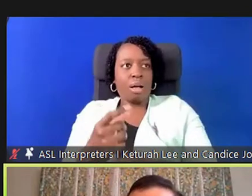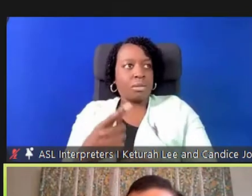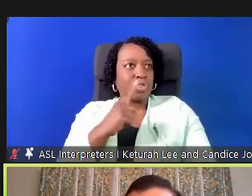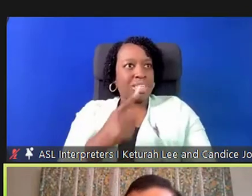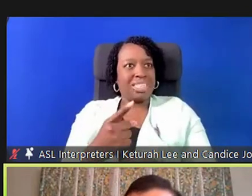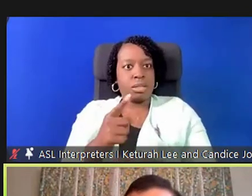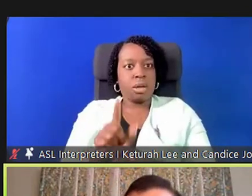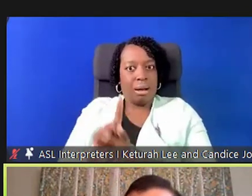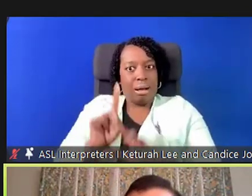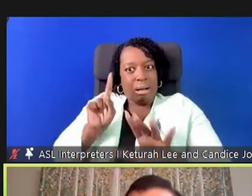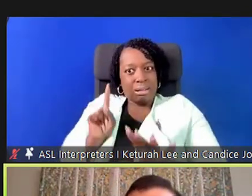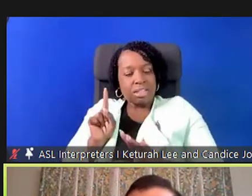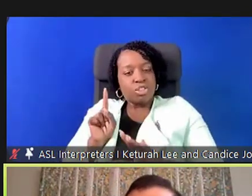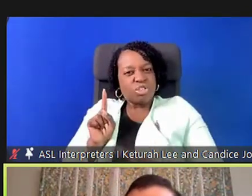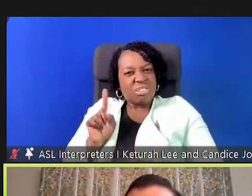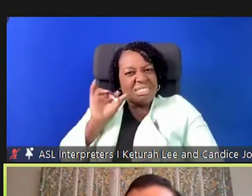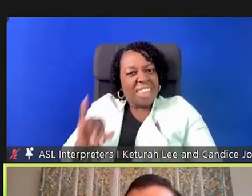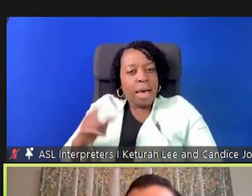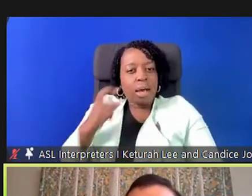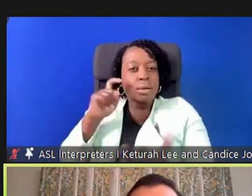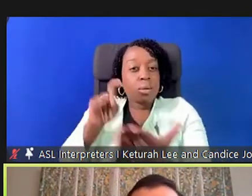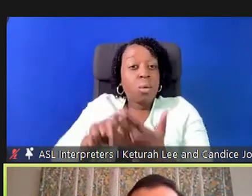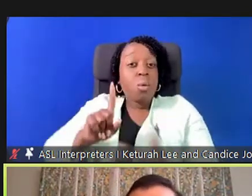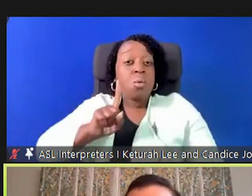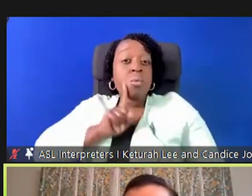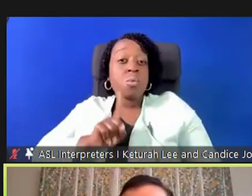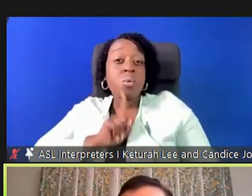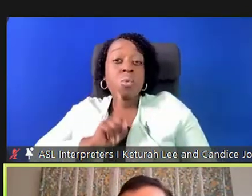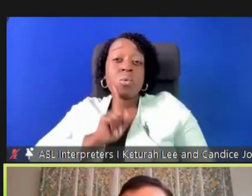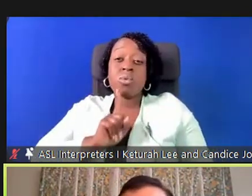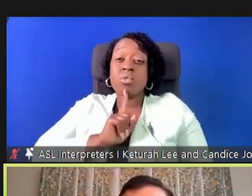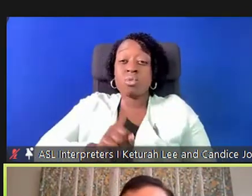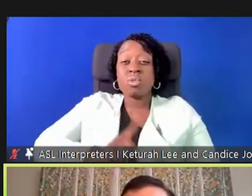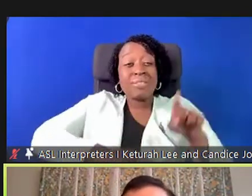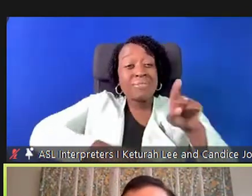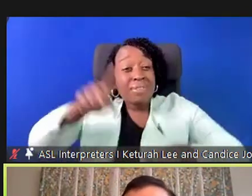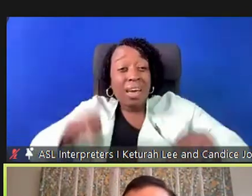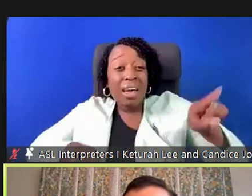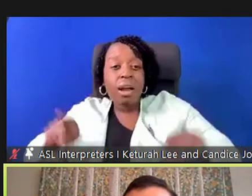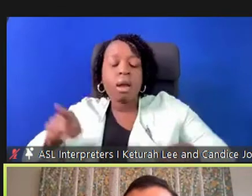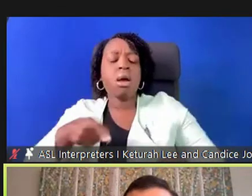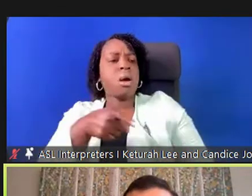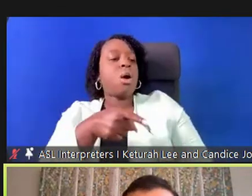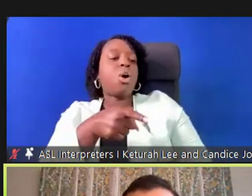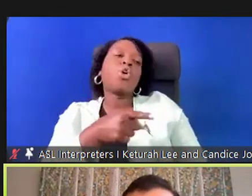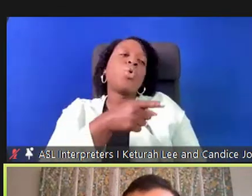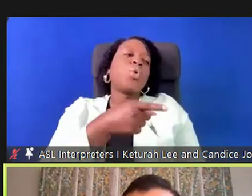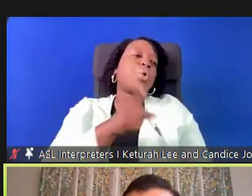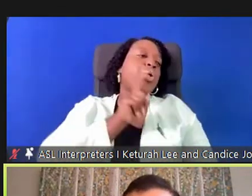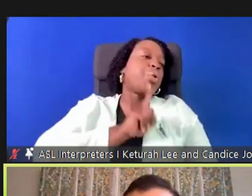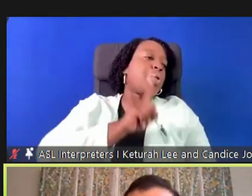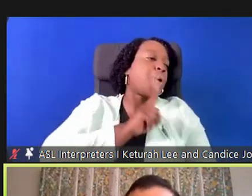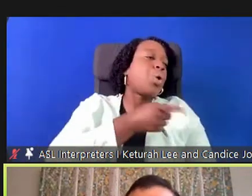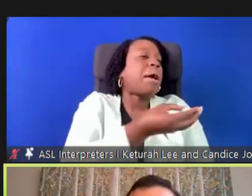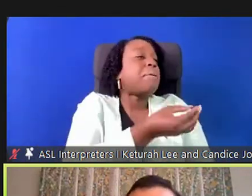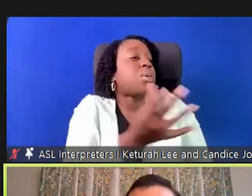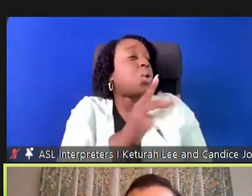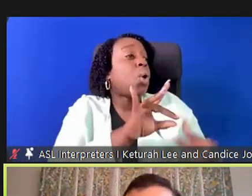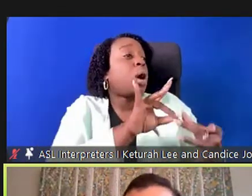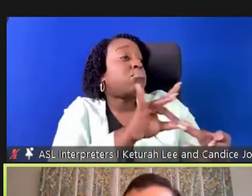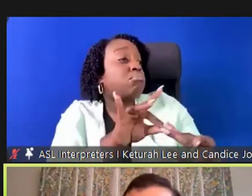is not universal, and we shouldn't assume who is or who is not lonely based off of their number of social connections or